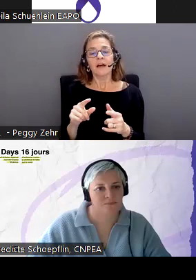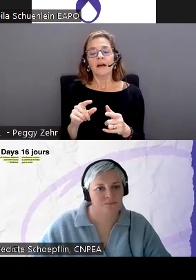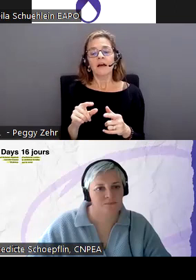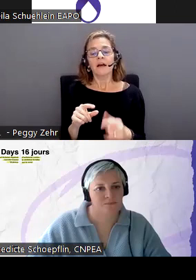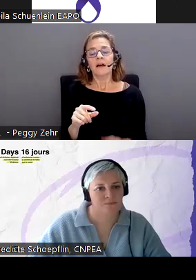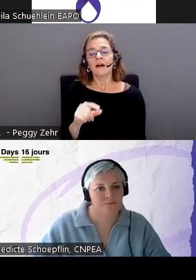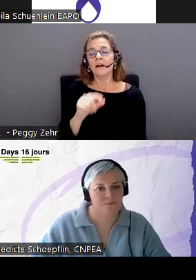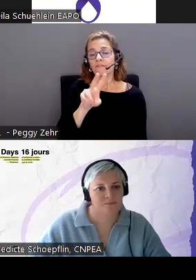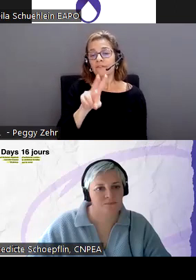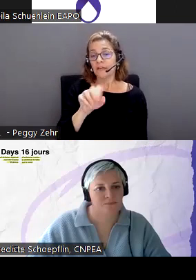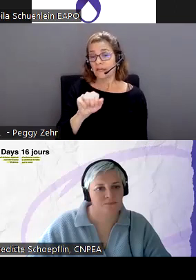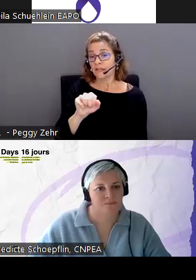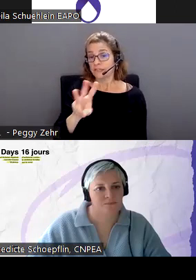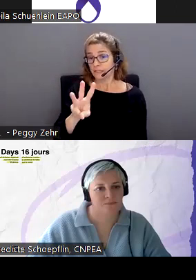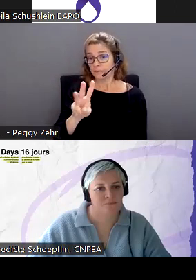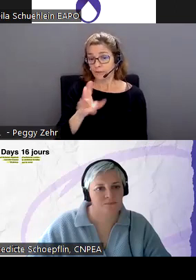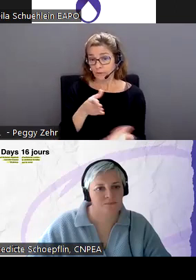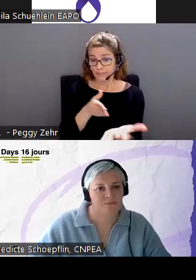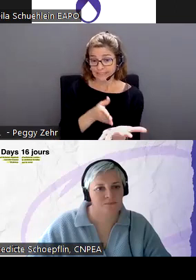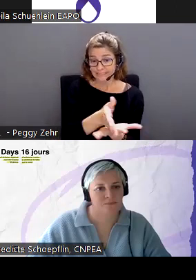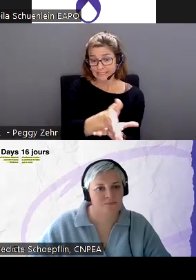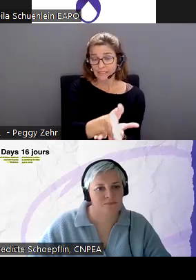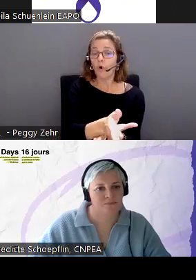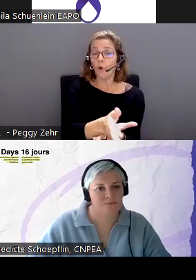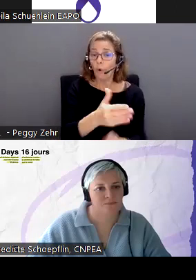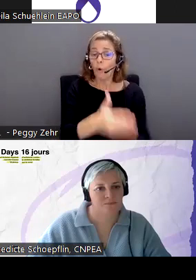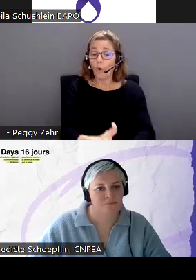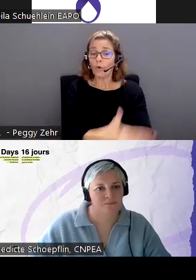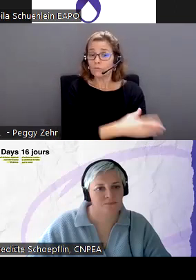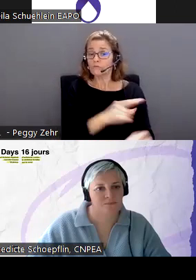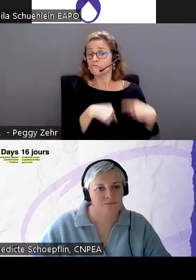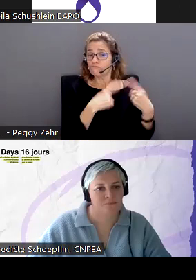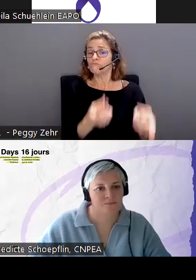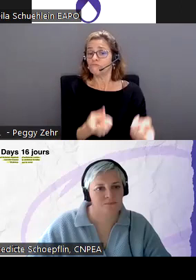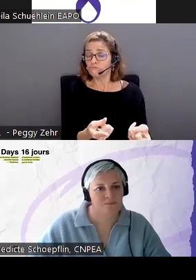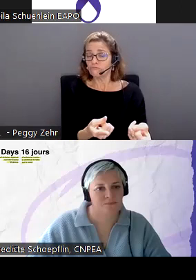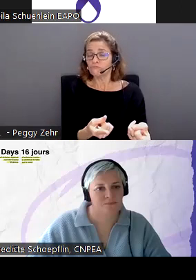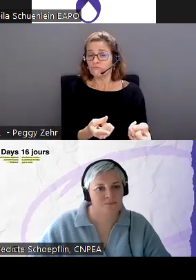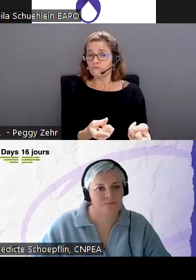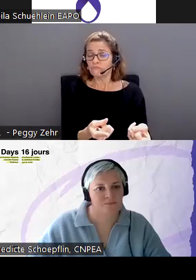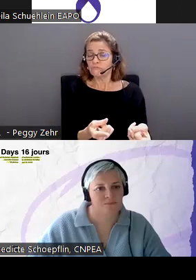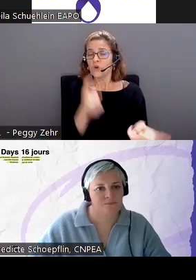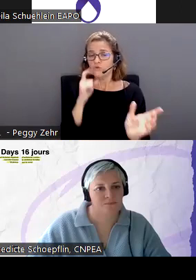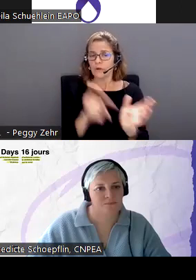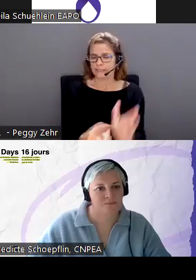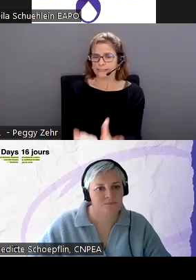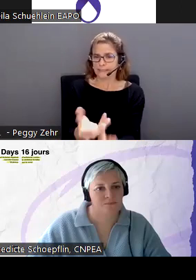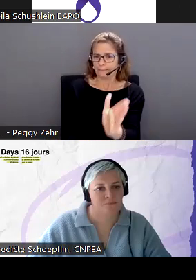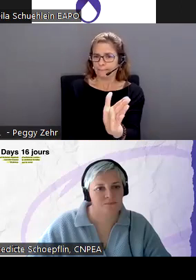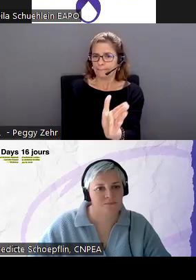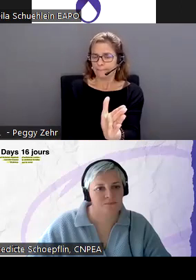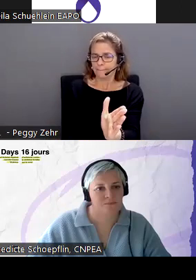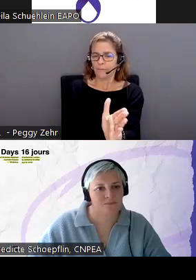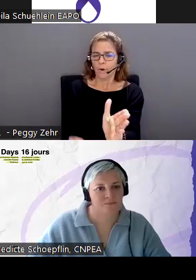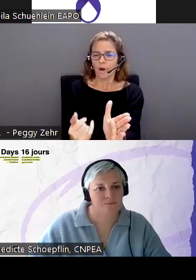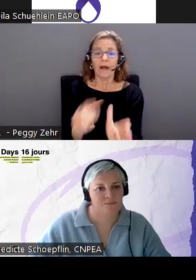lot of strides, I think, in the last few years in terms of understanding that there was a gap, there was age